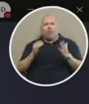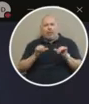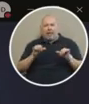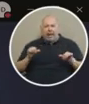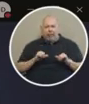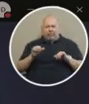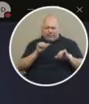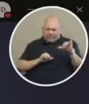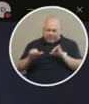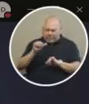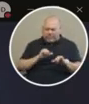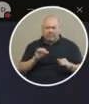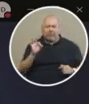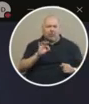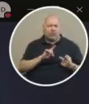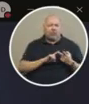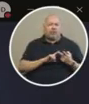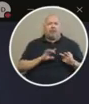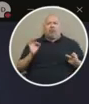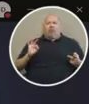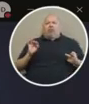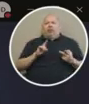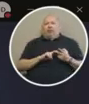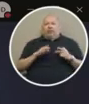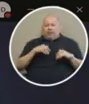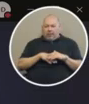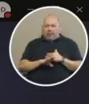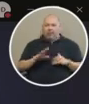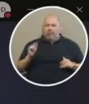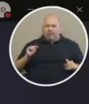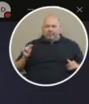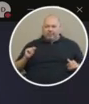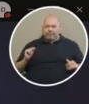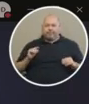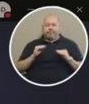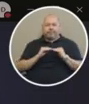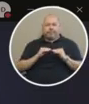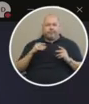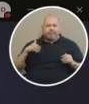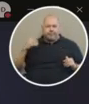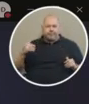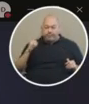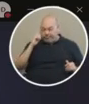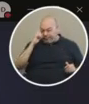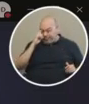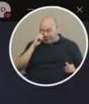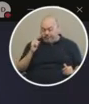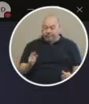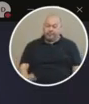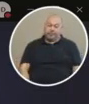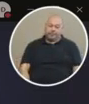wiping down furniture, as well as going through the bathrooms more frequently.